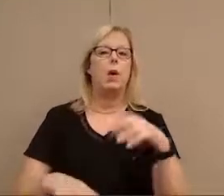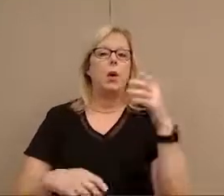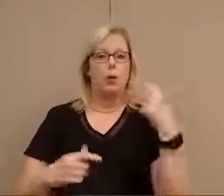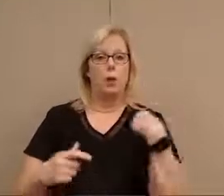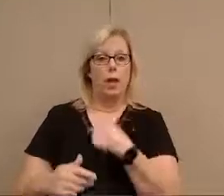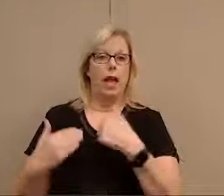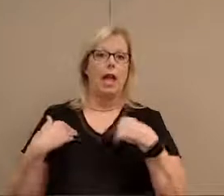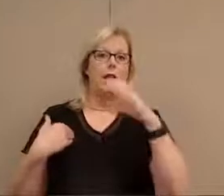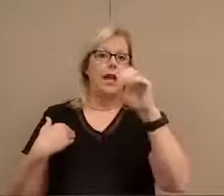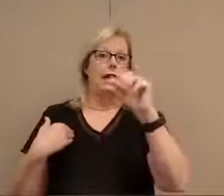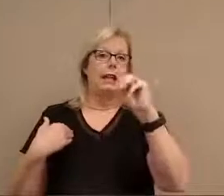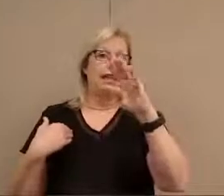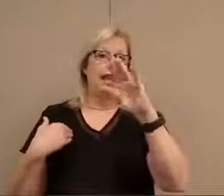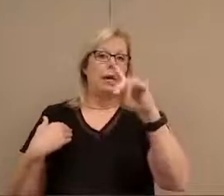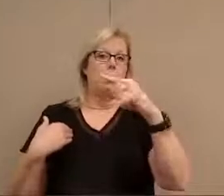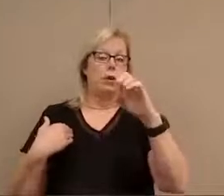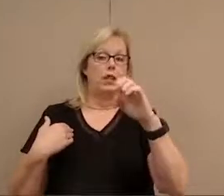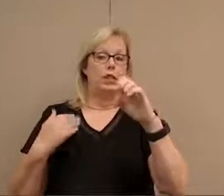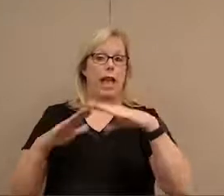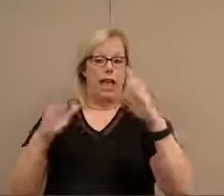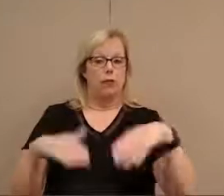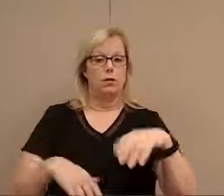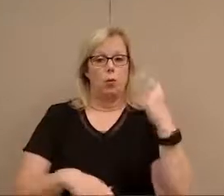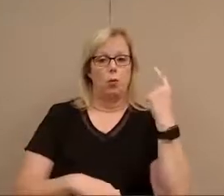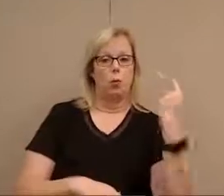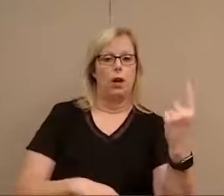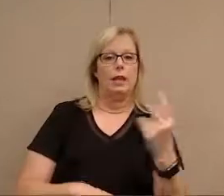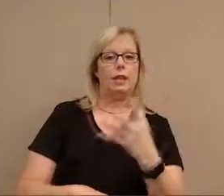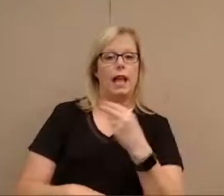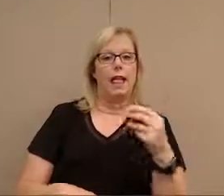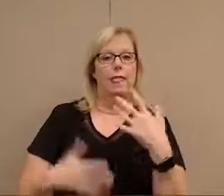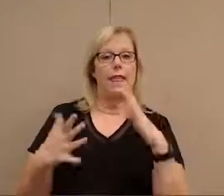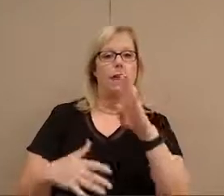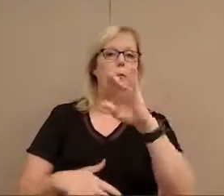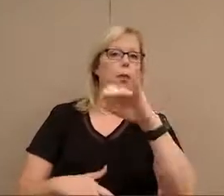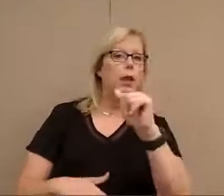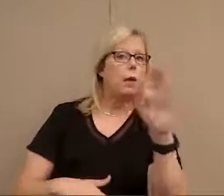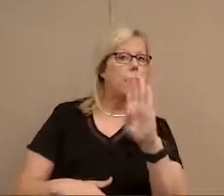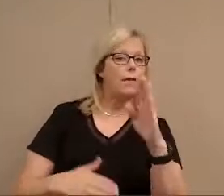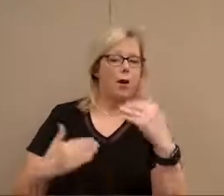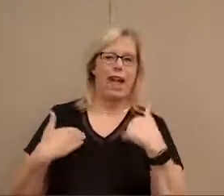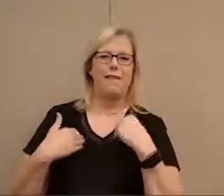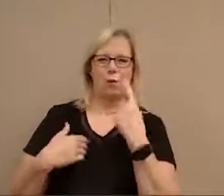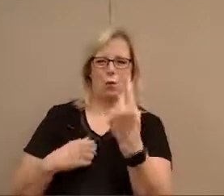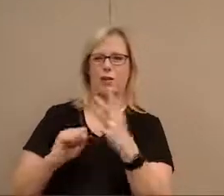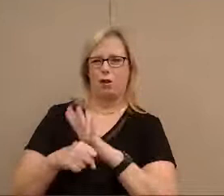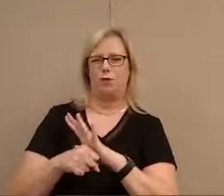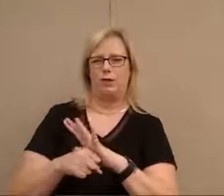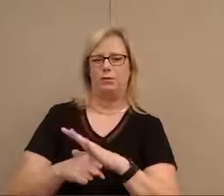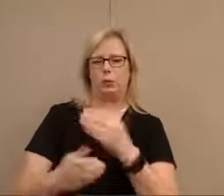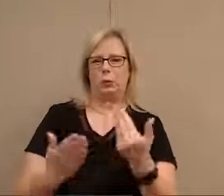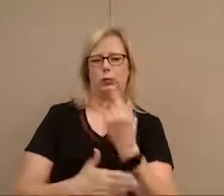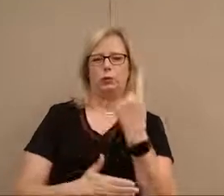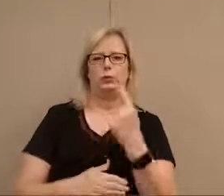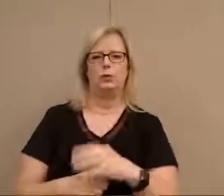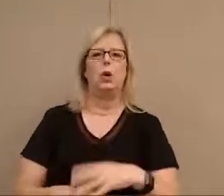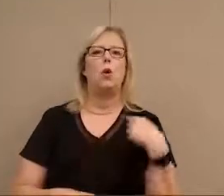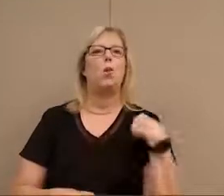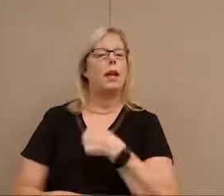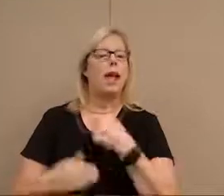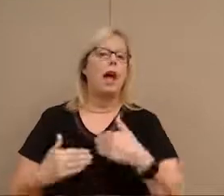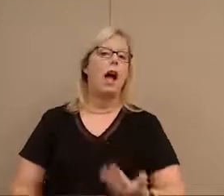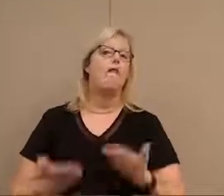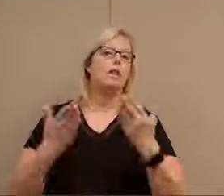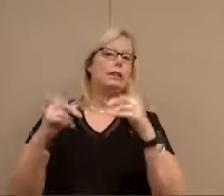Bree of Belleville at 1. We continue to offer testing at St. Clair Square Monday, Wednesday, and Friday and Saturday from 8 to 4. We also offer testing